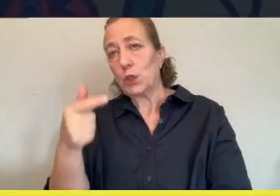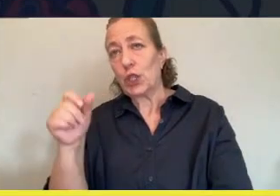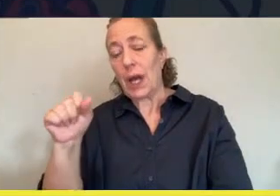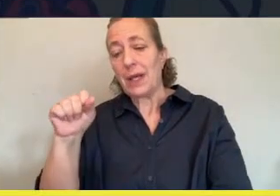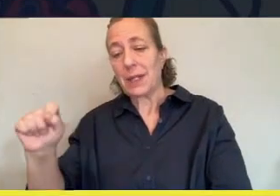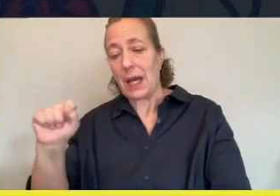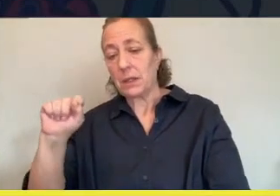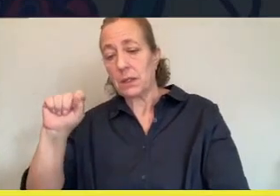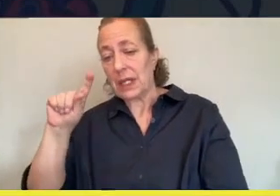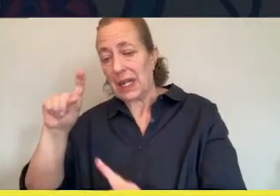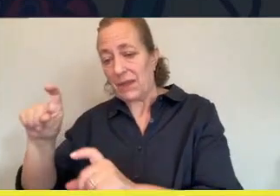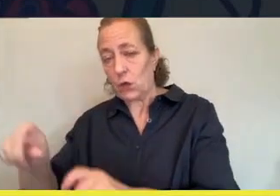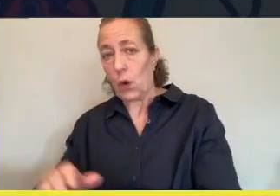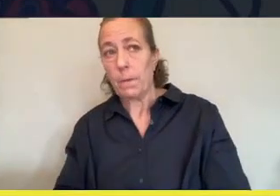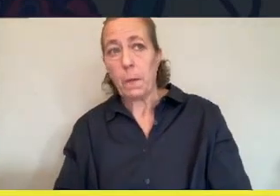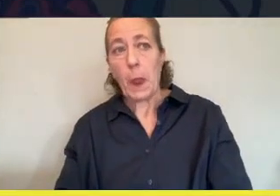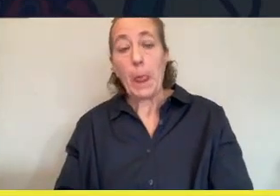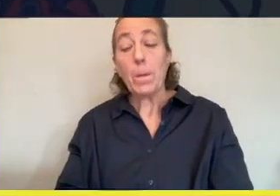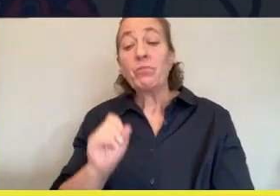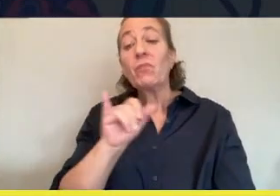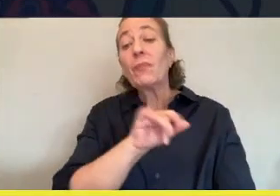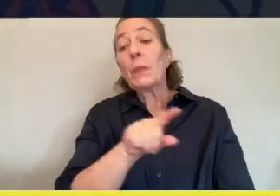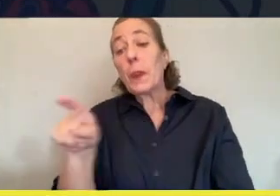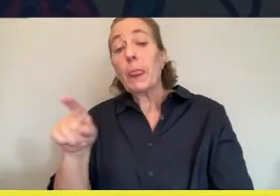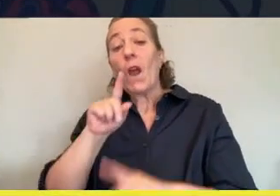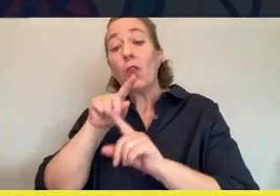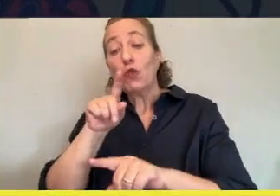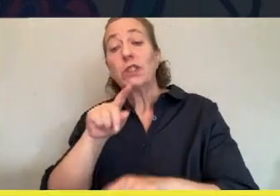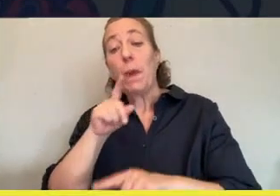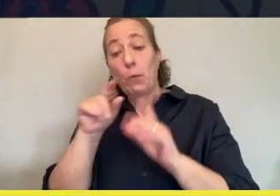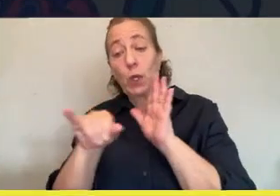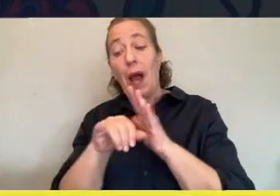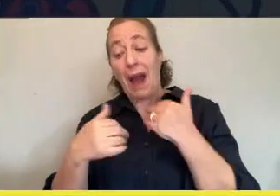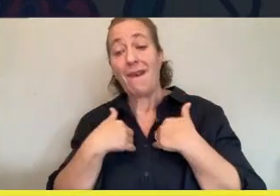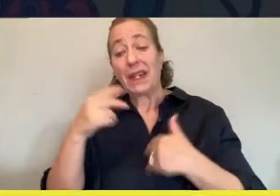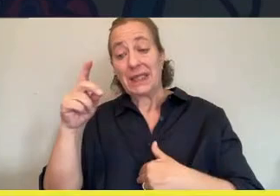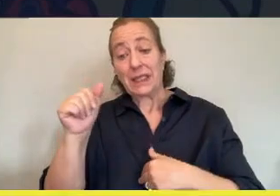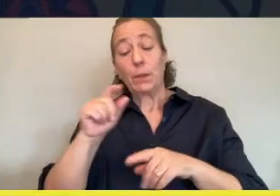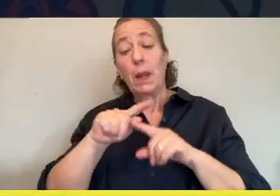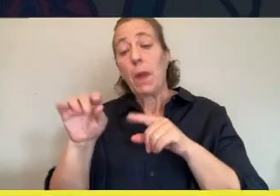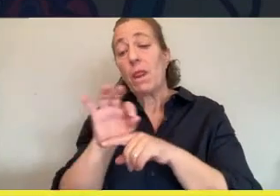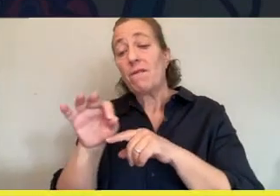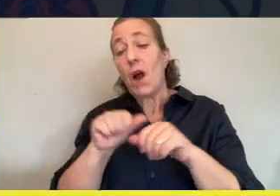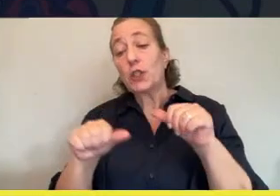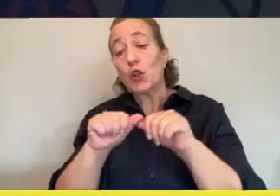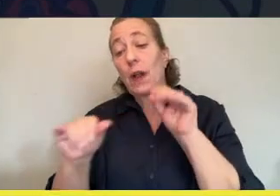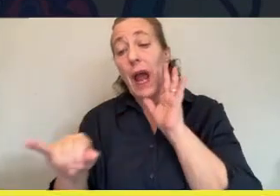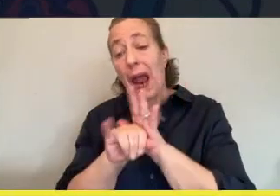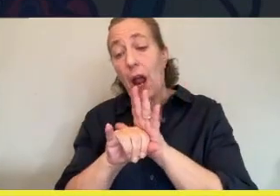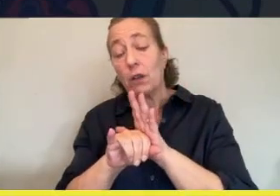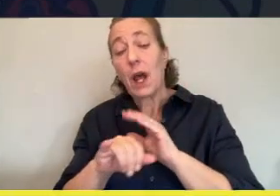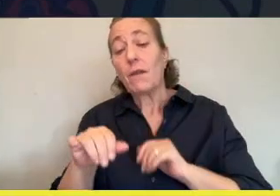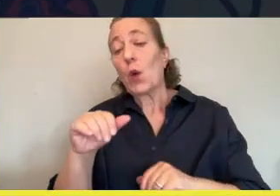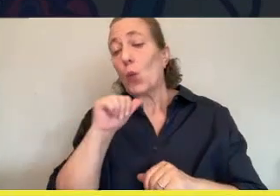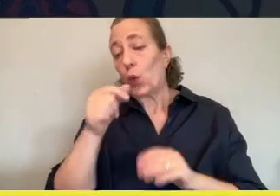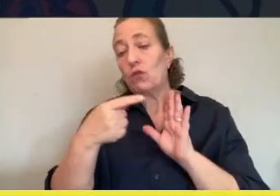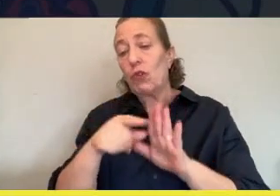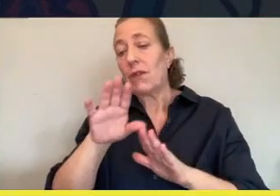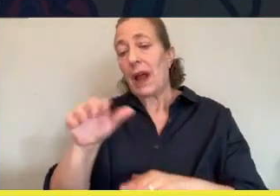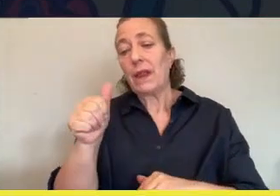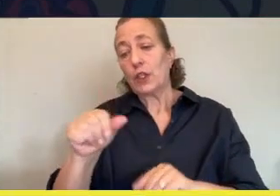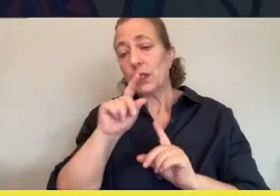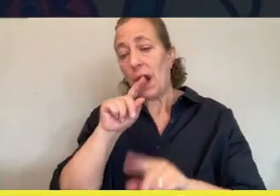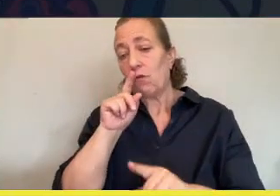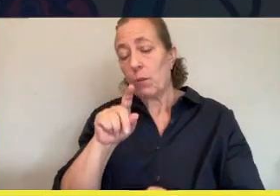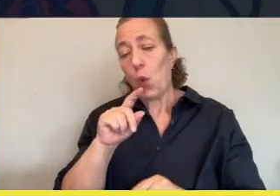In these instances, a respondent would be identified as having a disability, but the functional area identified would not reflect their self-reported